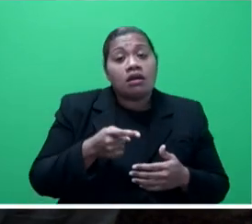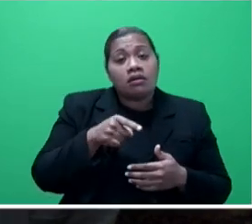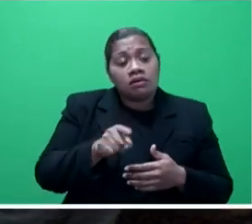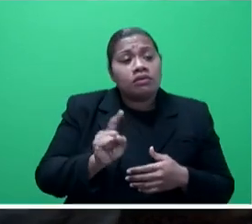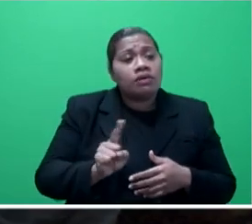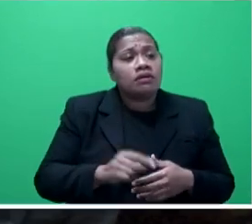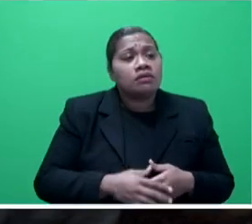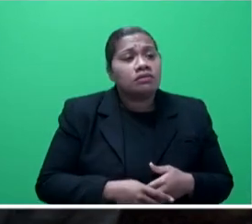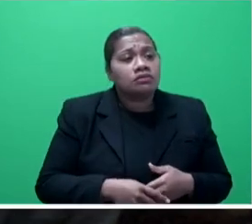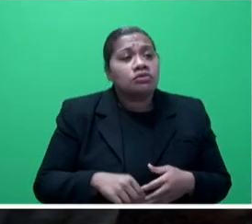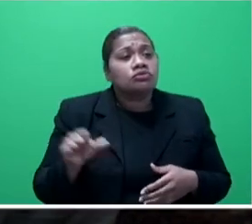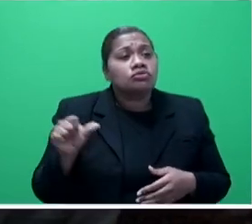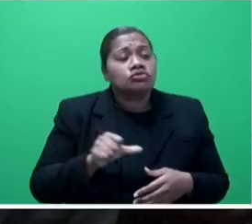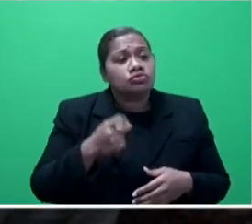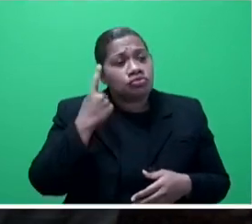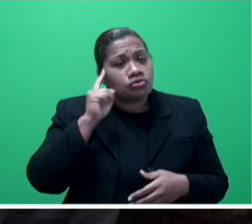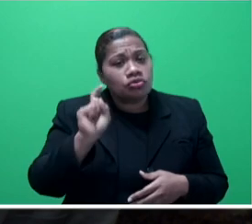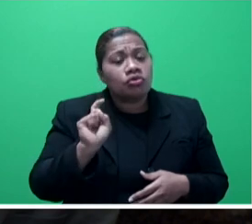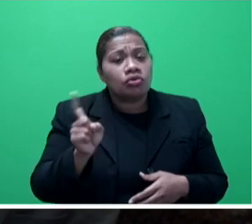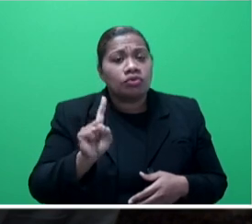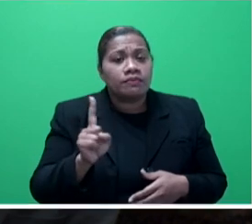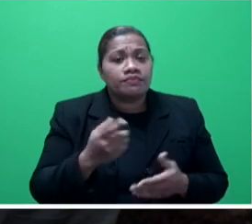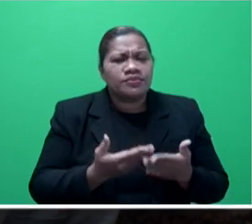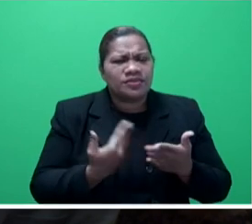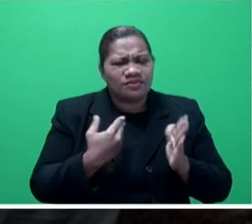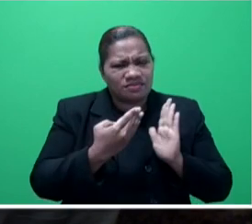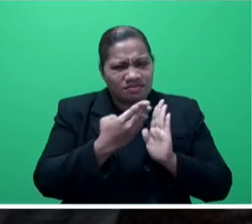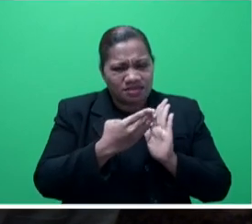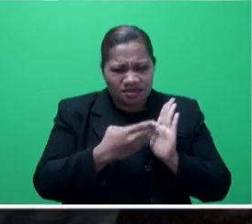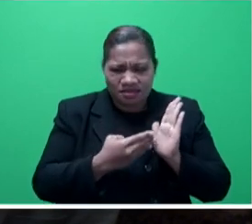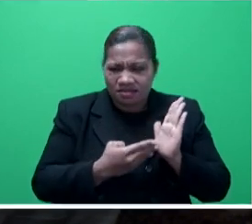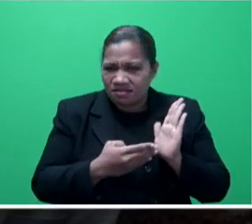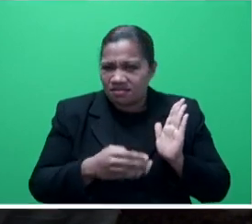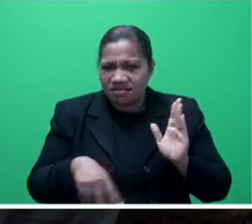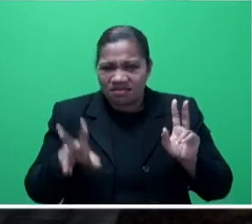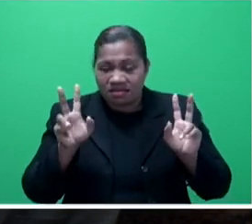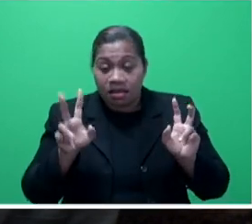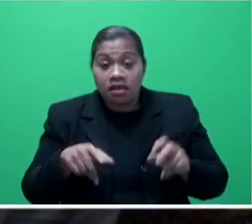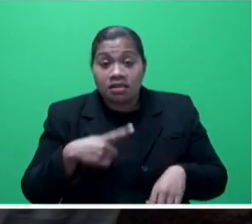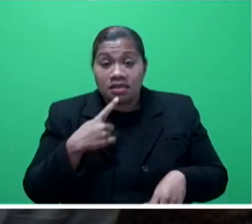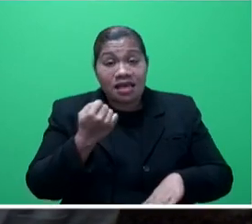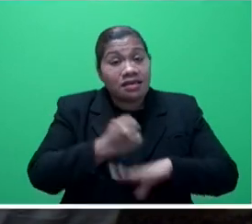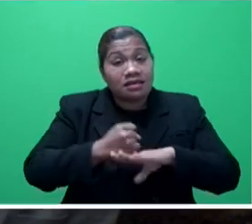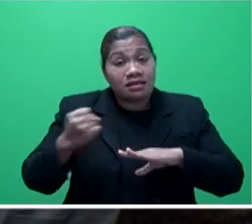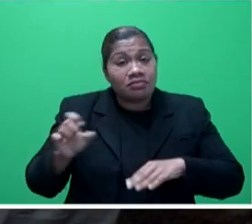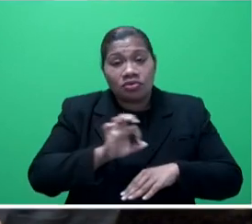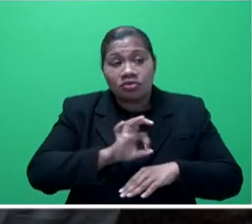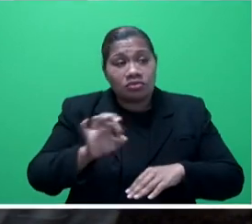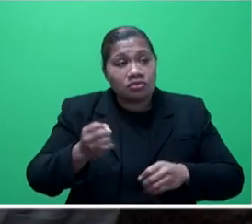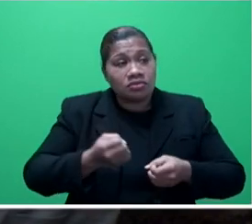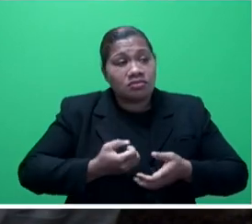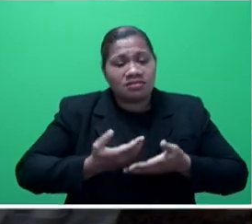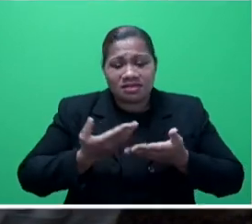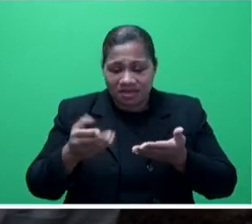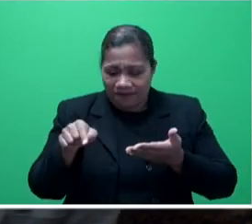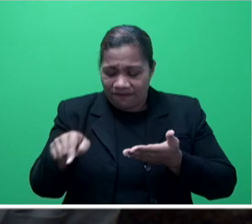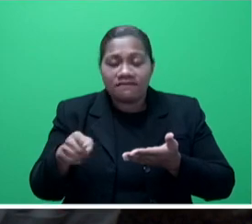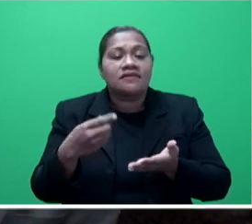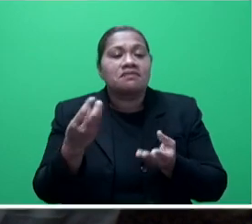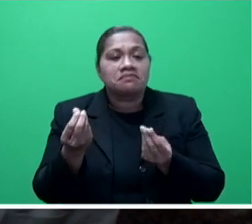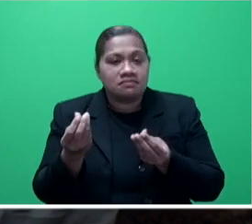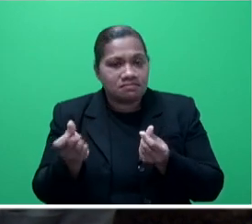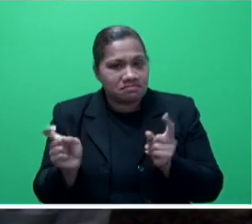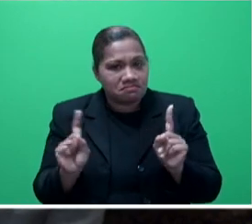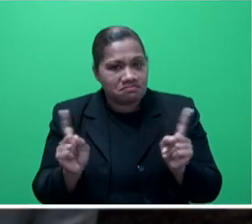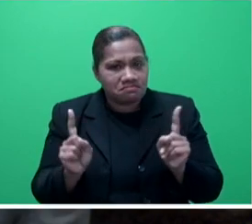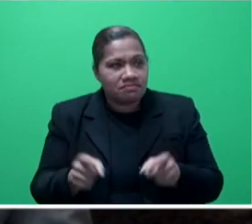exemption should be what we call off-budget state entities. In other words, government does not give these state entities any money. EFL, of